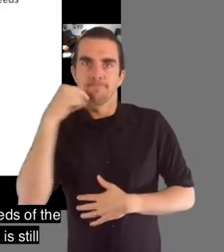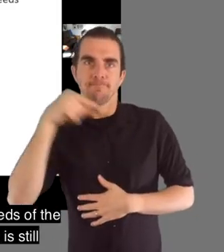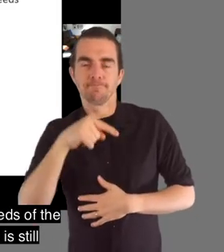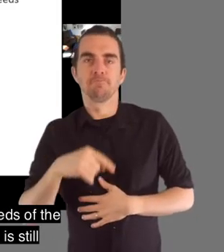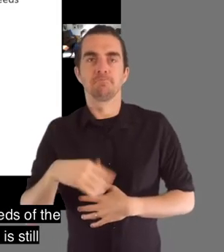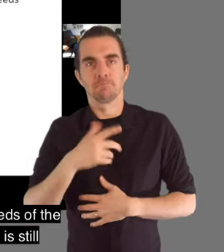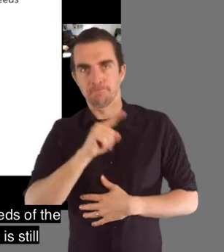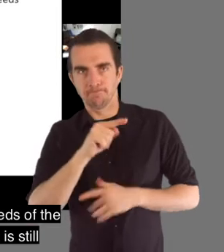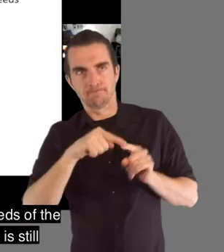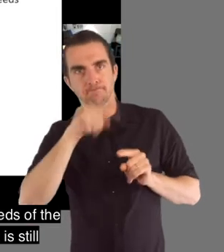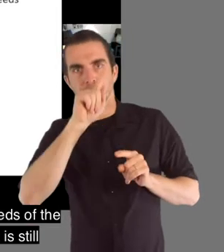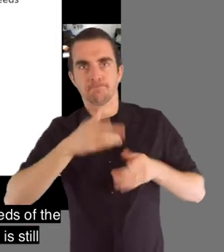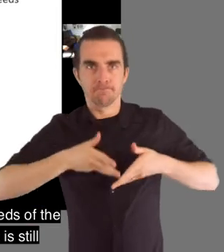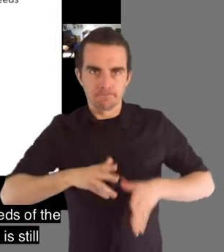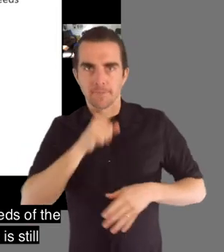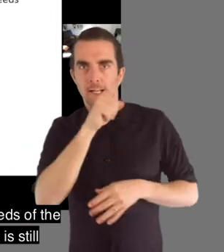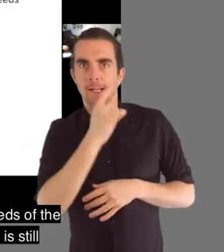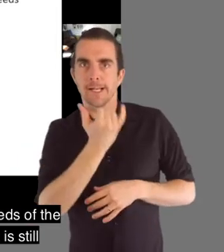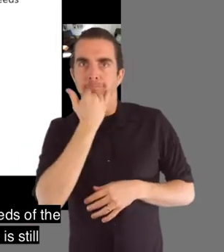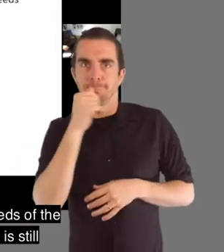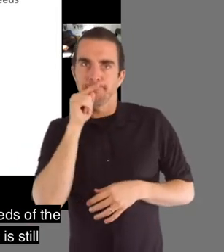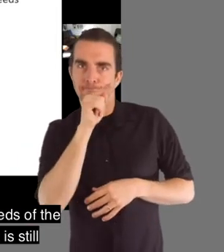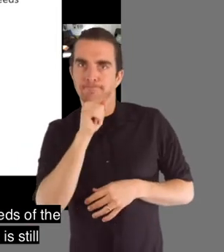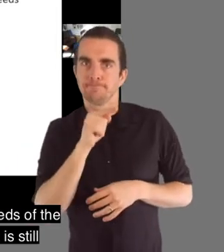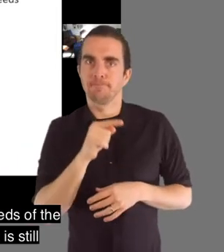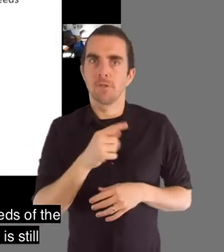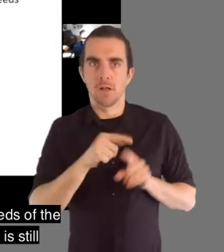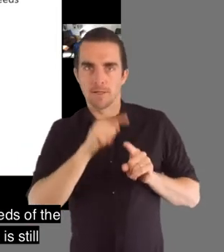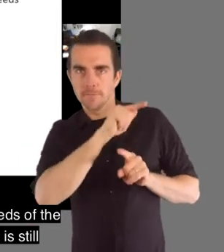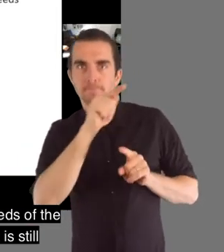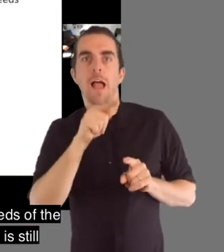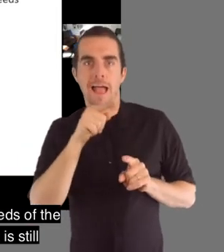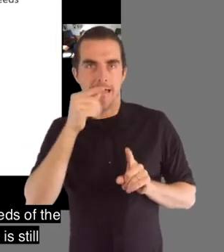ancestors, parents, misdeeds of the disabled